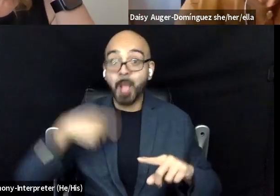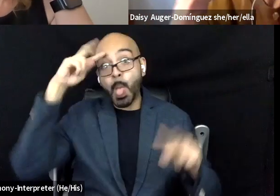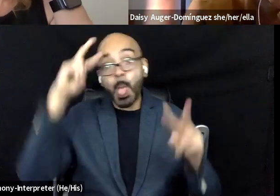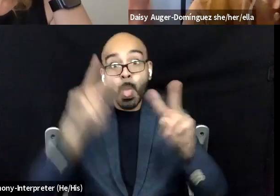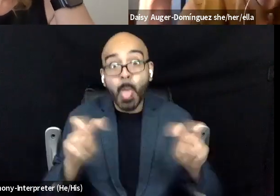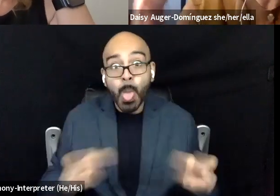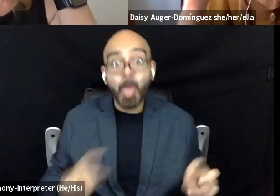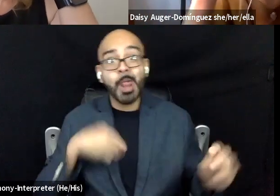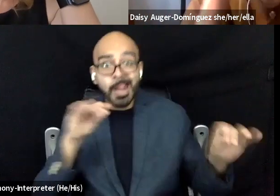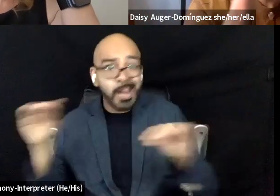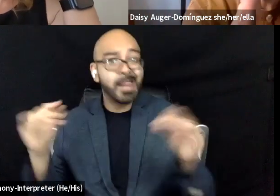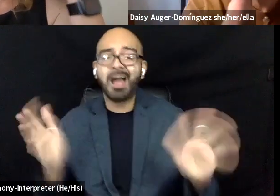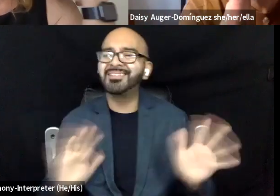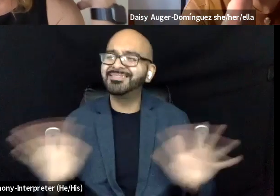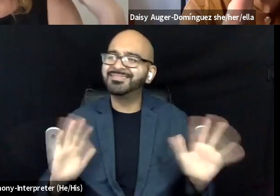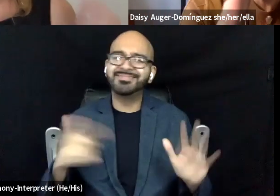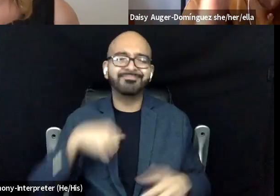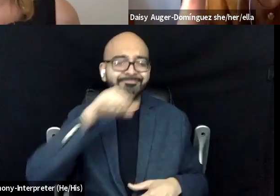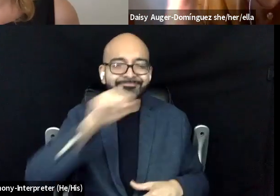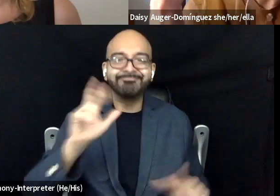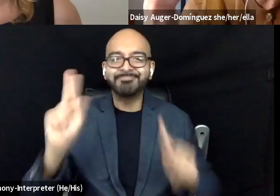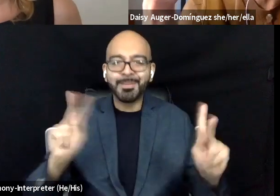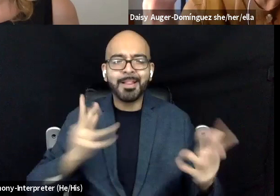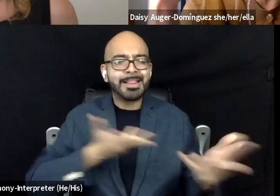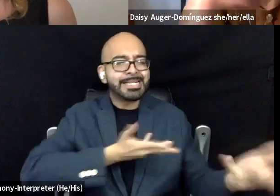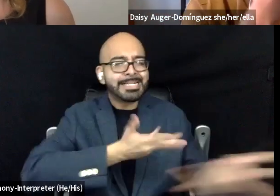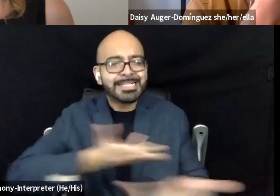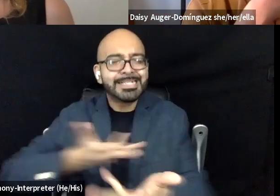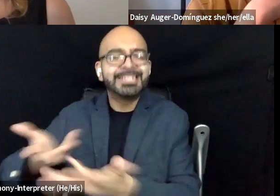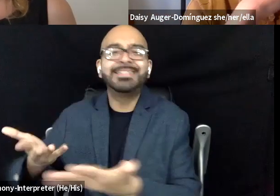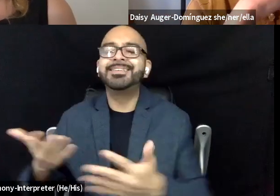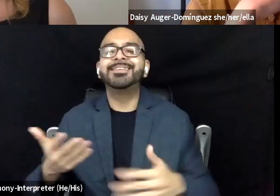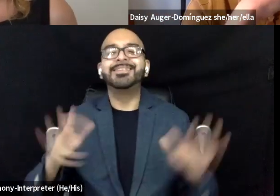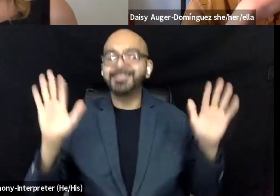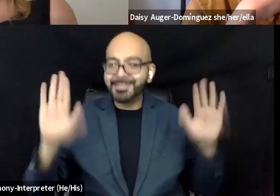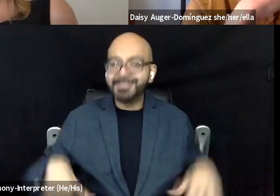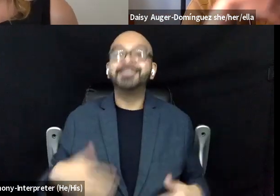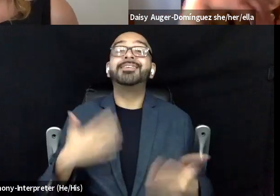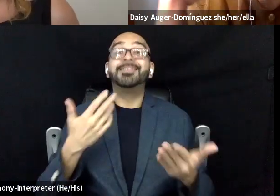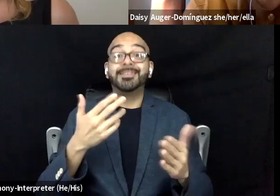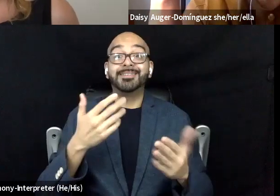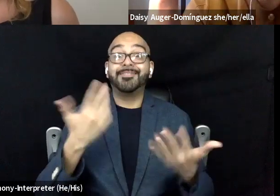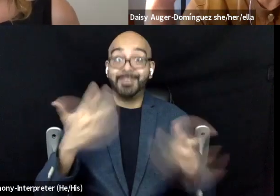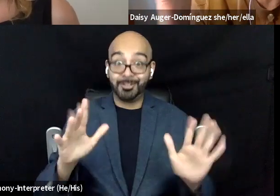that I loved people and engaging. And so right after my graduate degree,